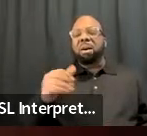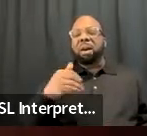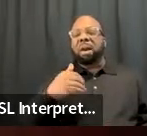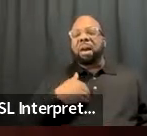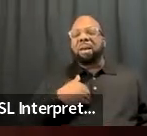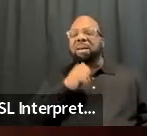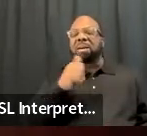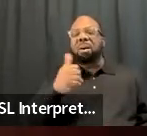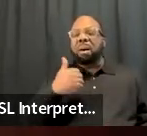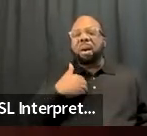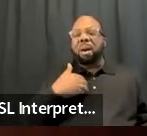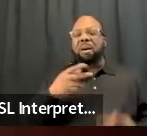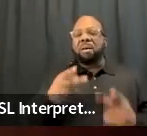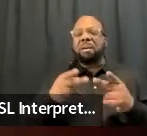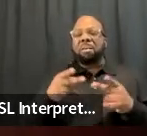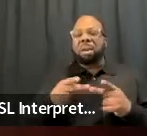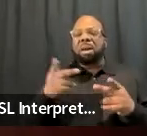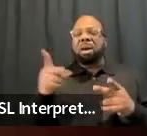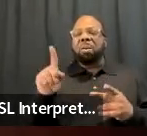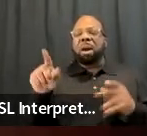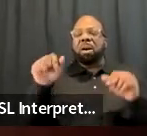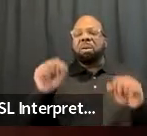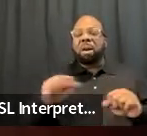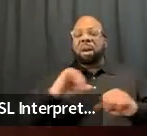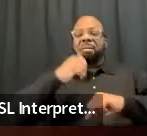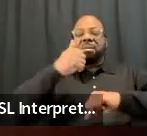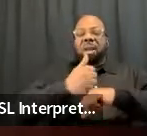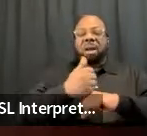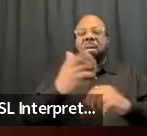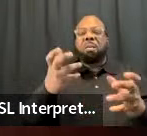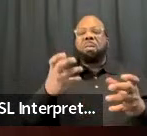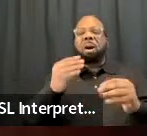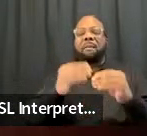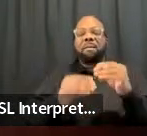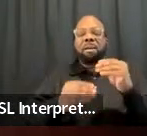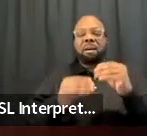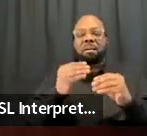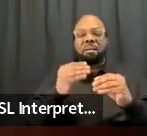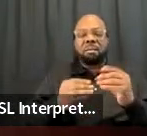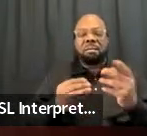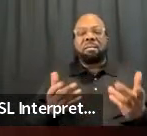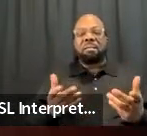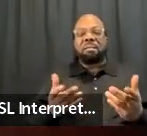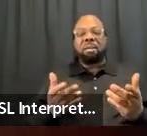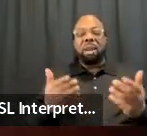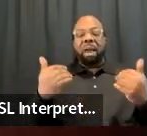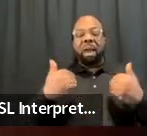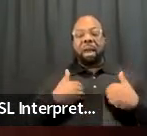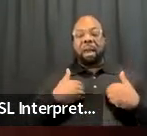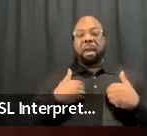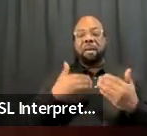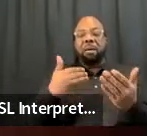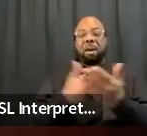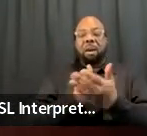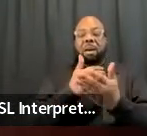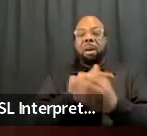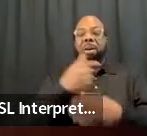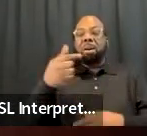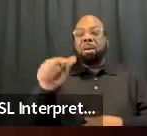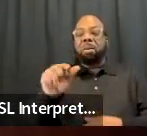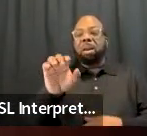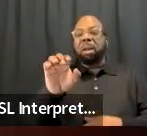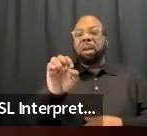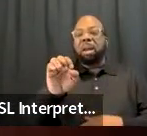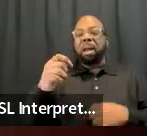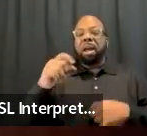parking lots, and we want to fix that. The proposal we're looking at will do that. To have a modern green energy grid, you need battery storage,